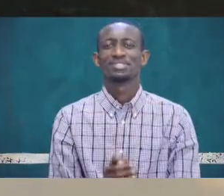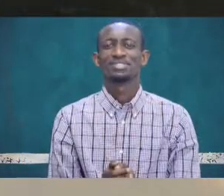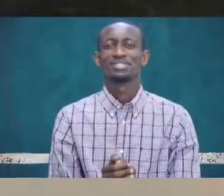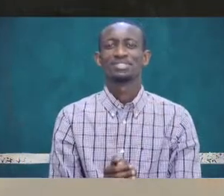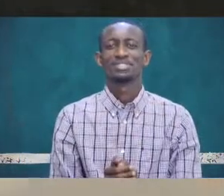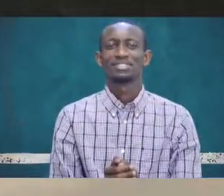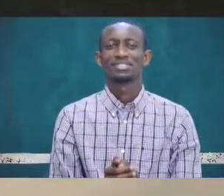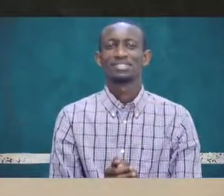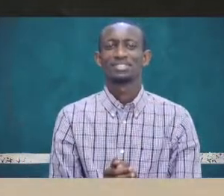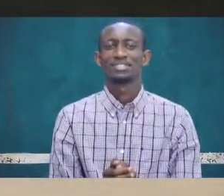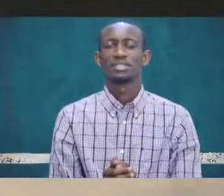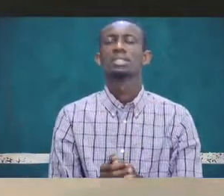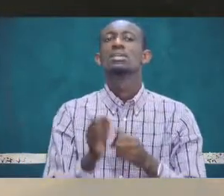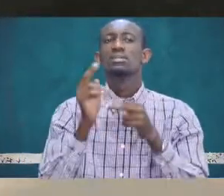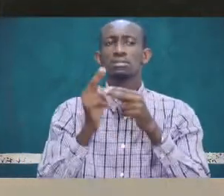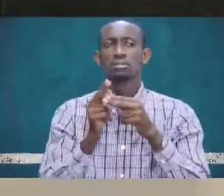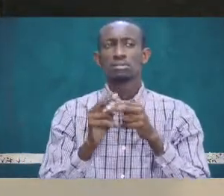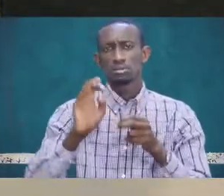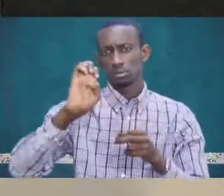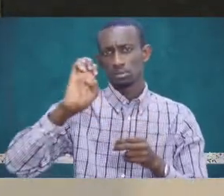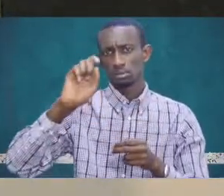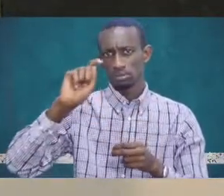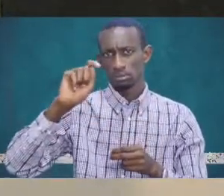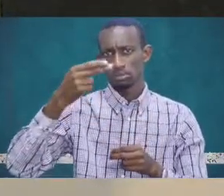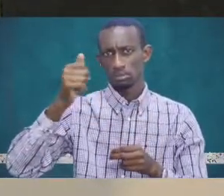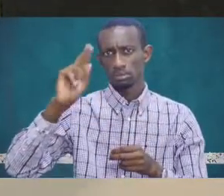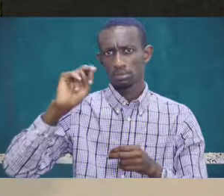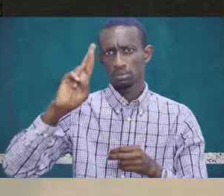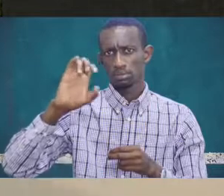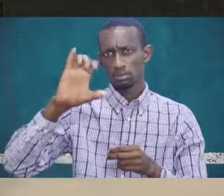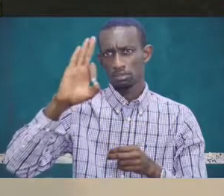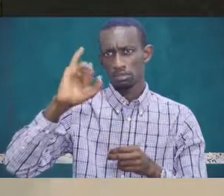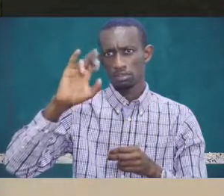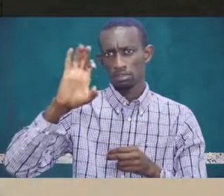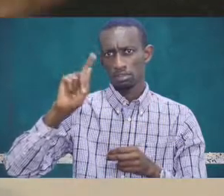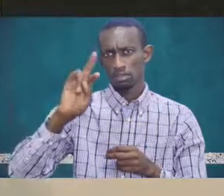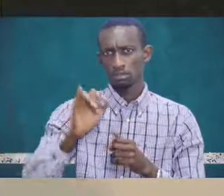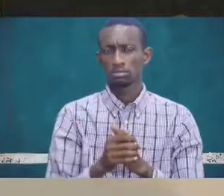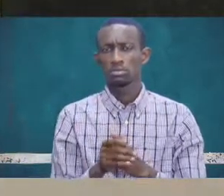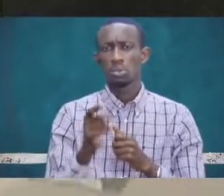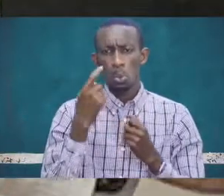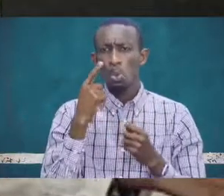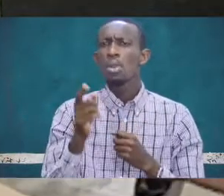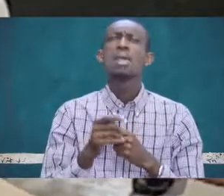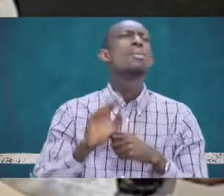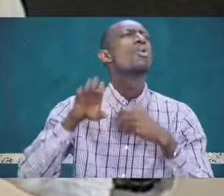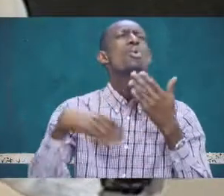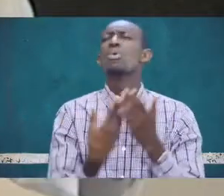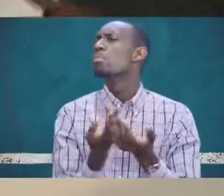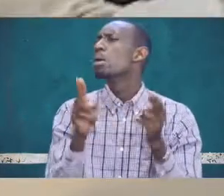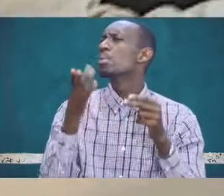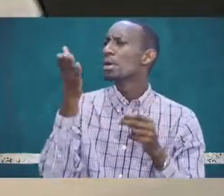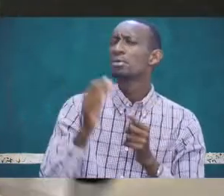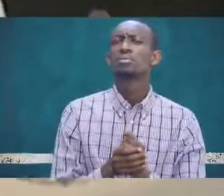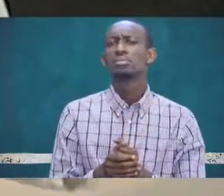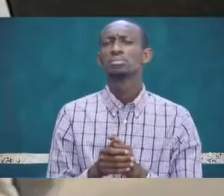is going to look at the esterification. Esters are the compounds that exist in nature. You